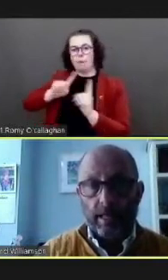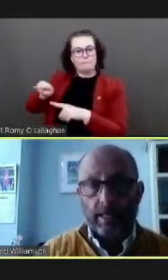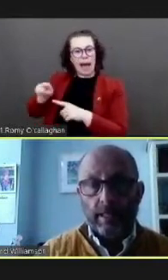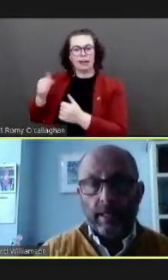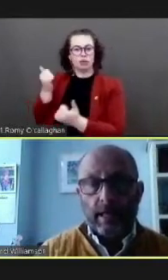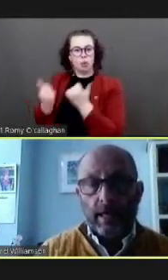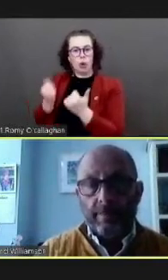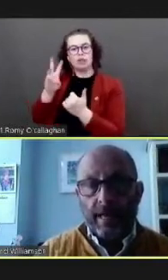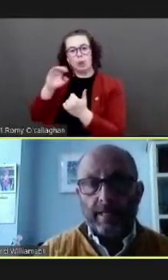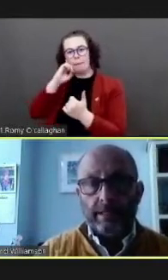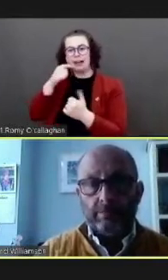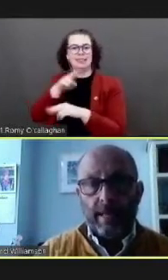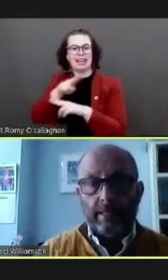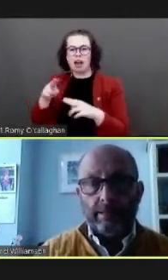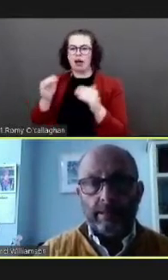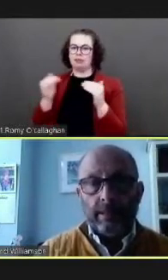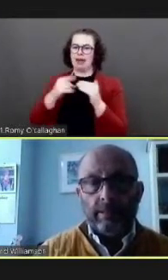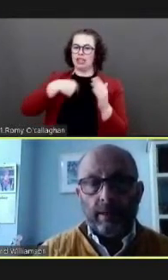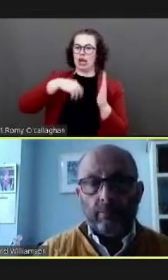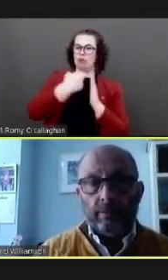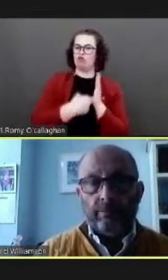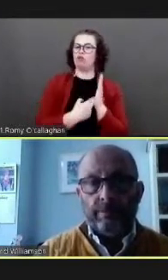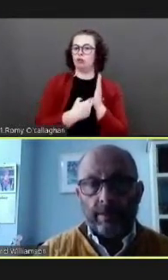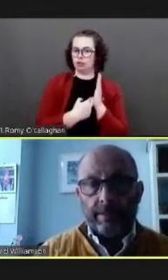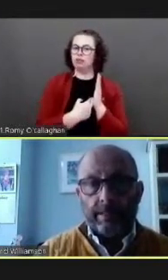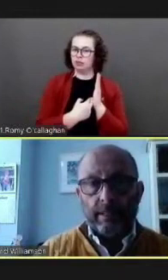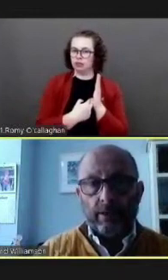to comply. And that has meant